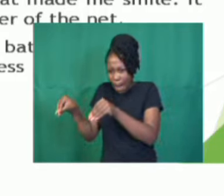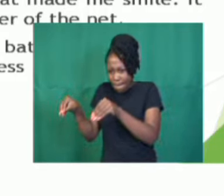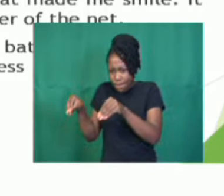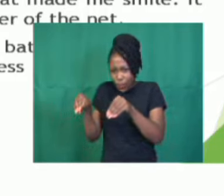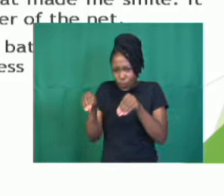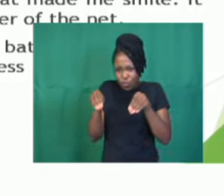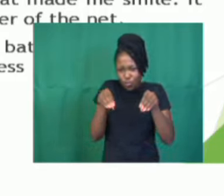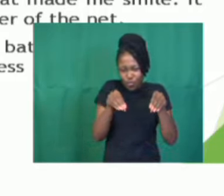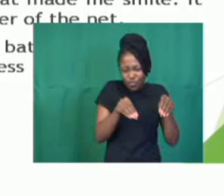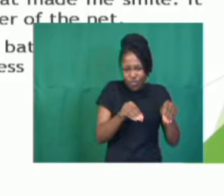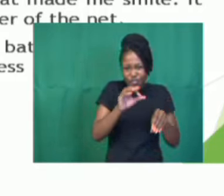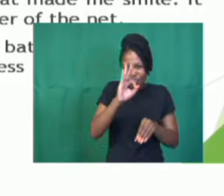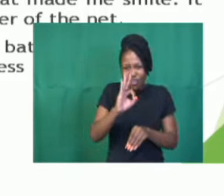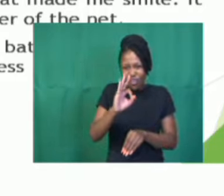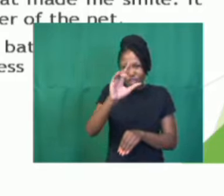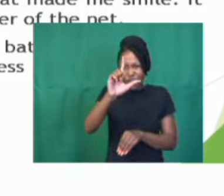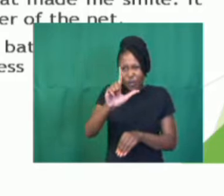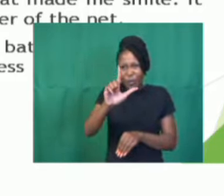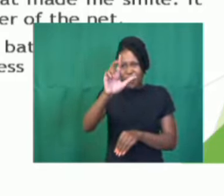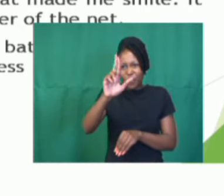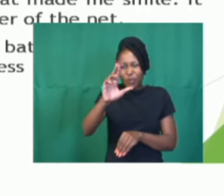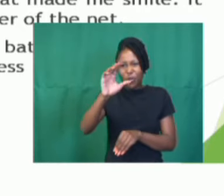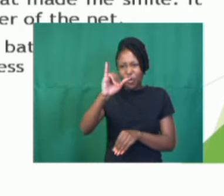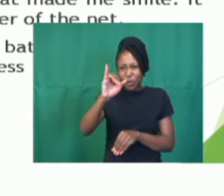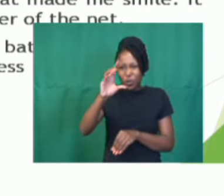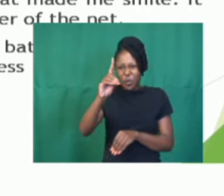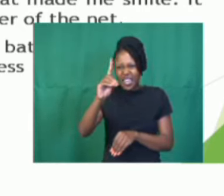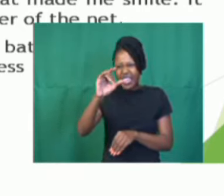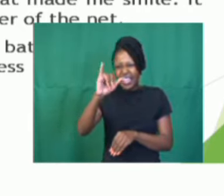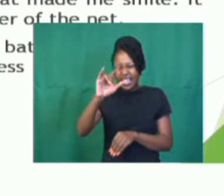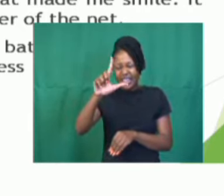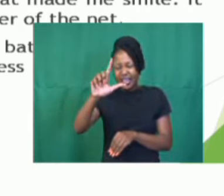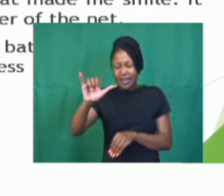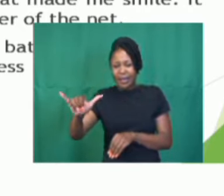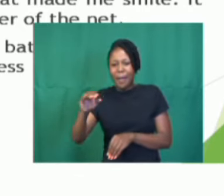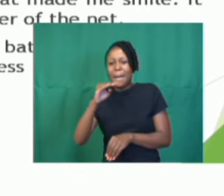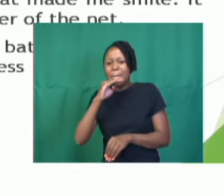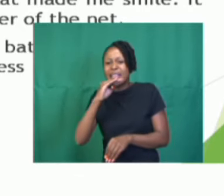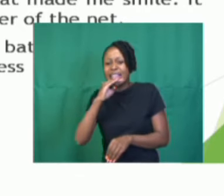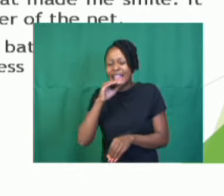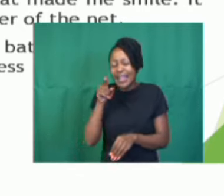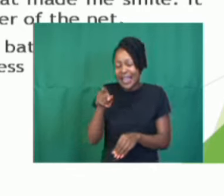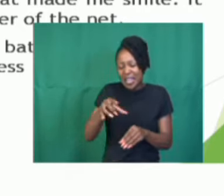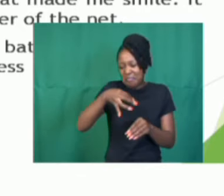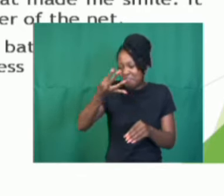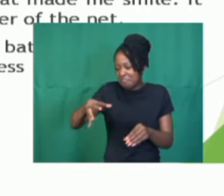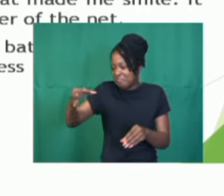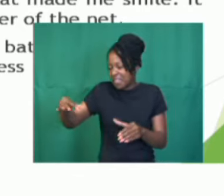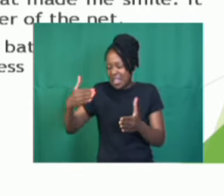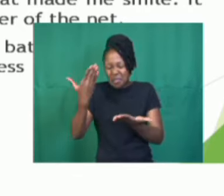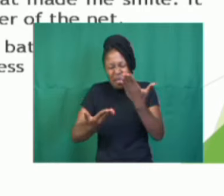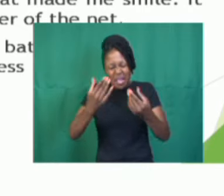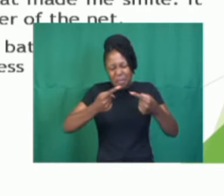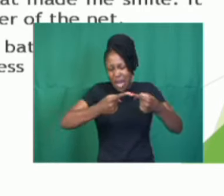an idea probably that this sentence is going to be quite longer, okay, because we have